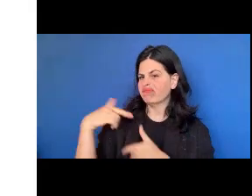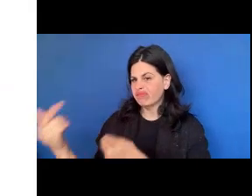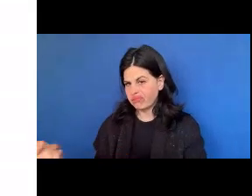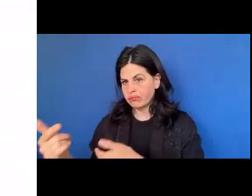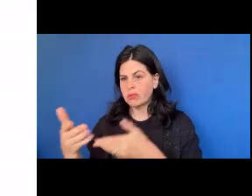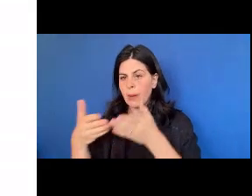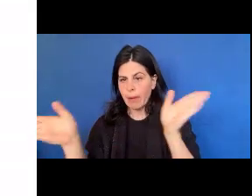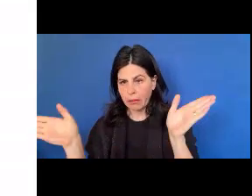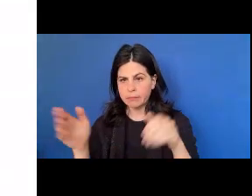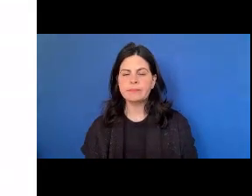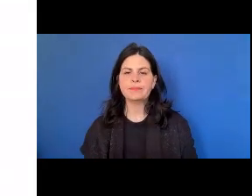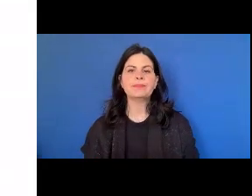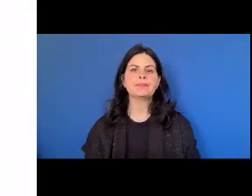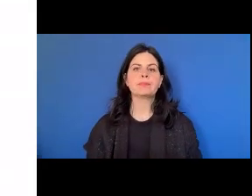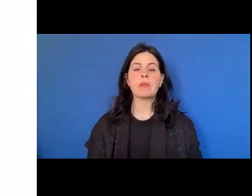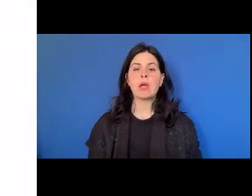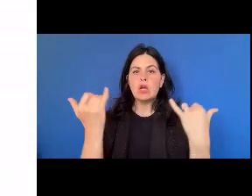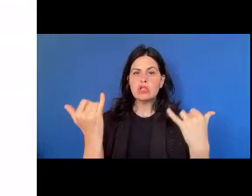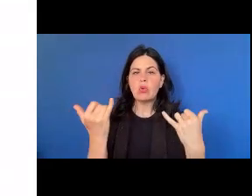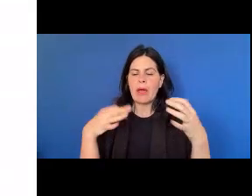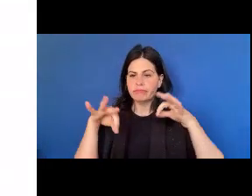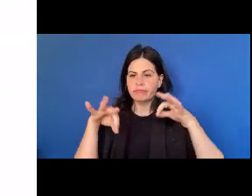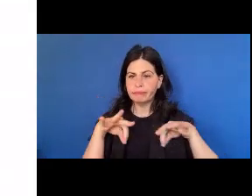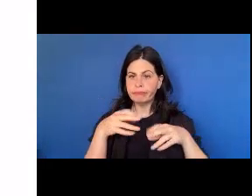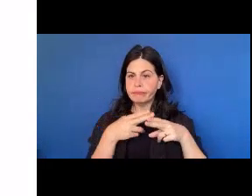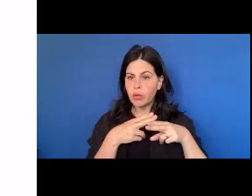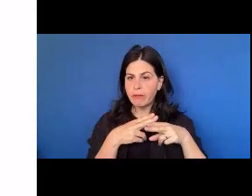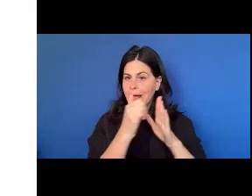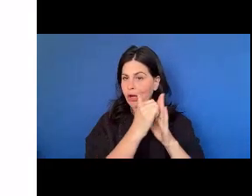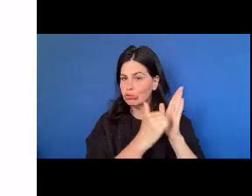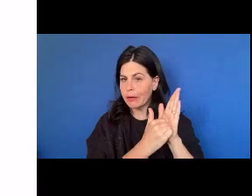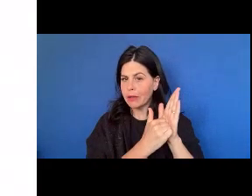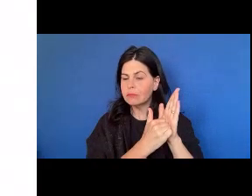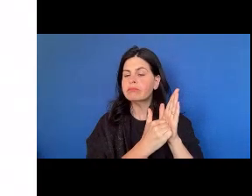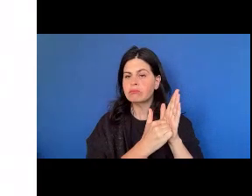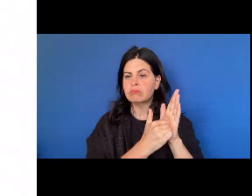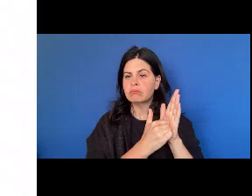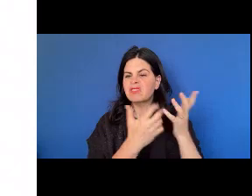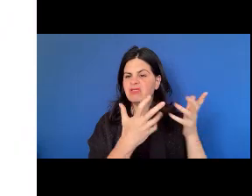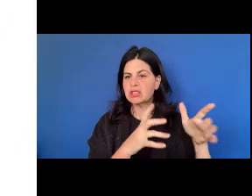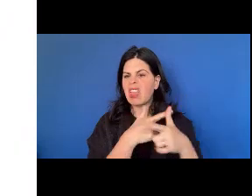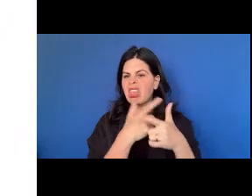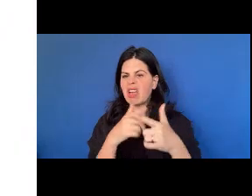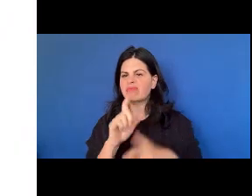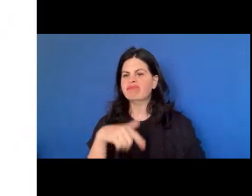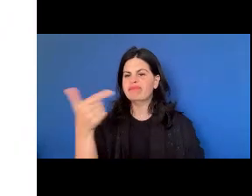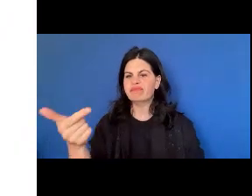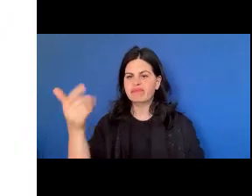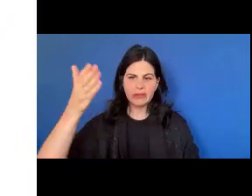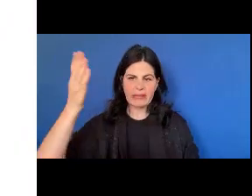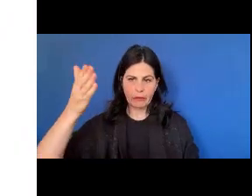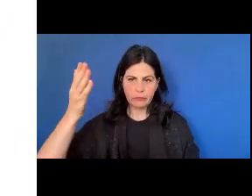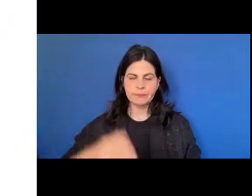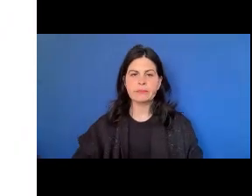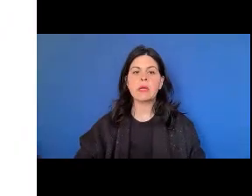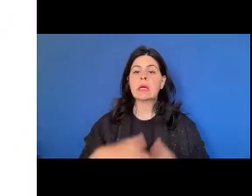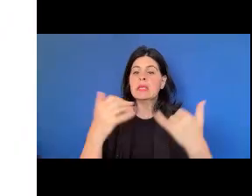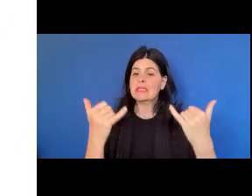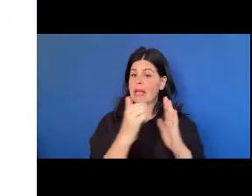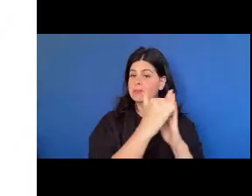So I want to now cover just briefly the agenda before turning it over to our presenters. The agenda for today's session is